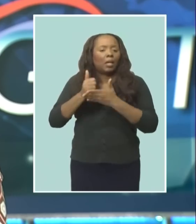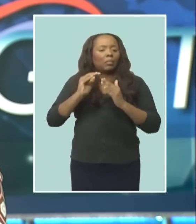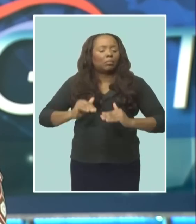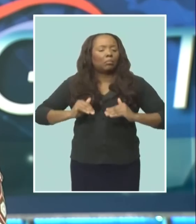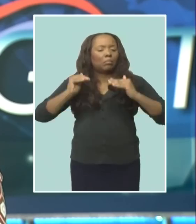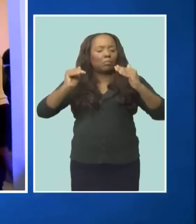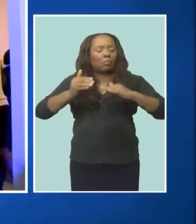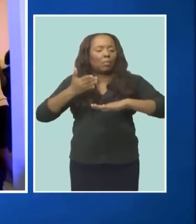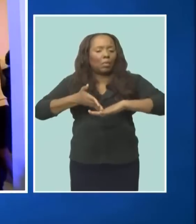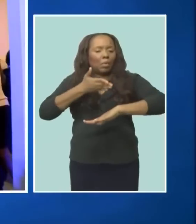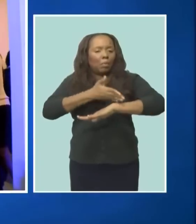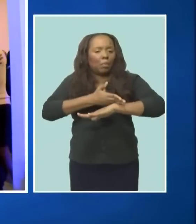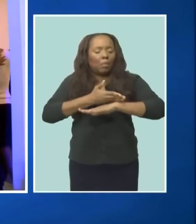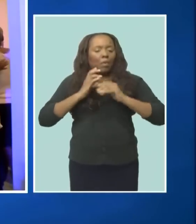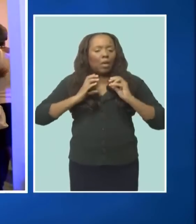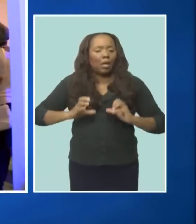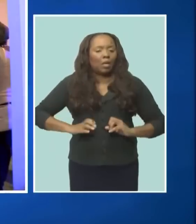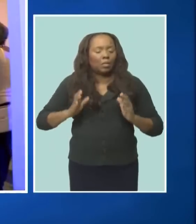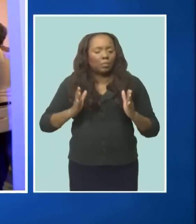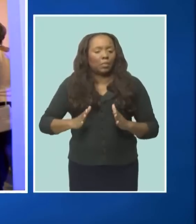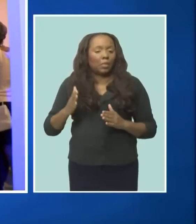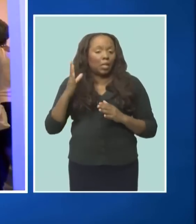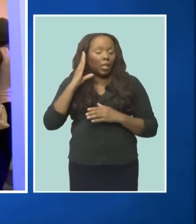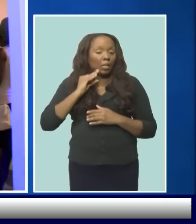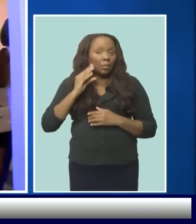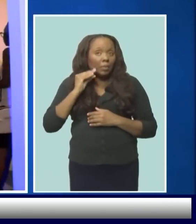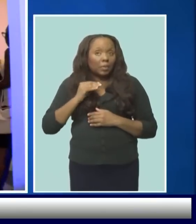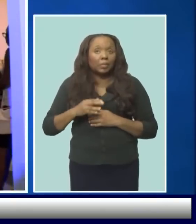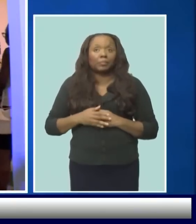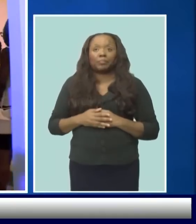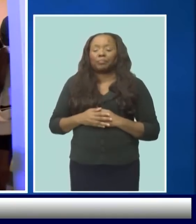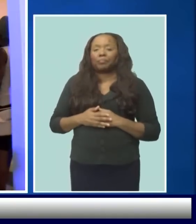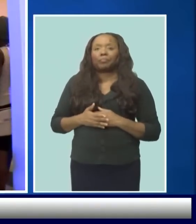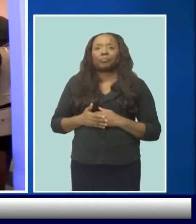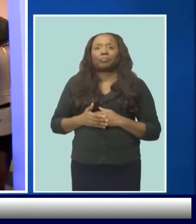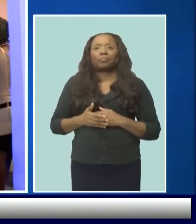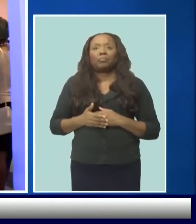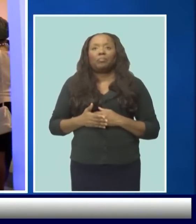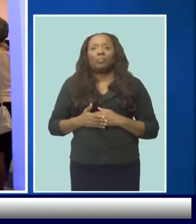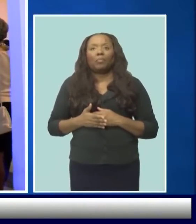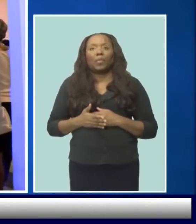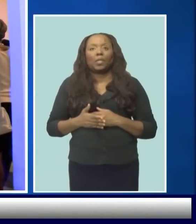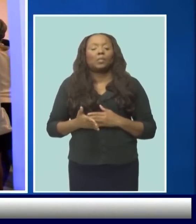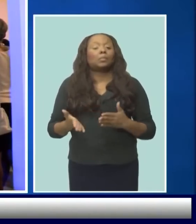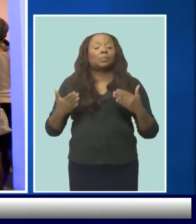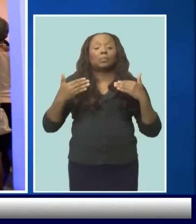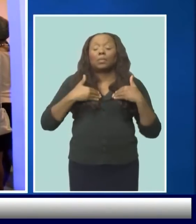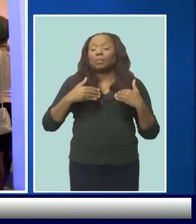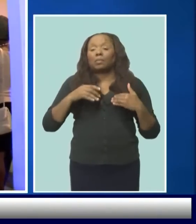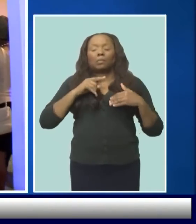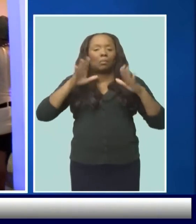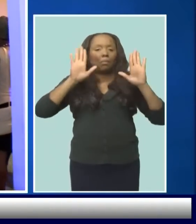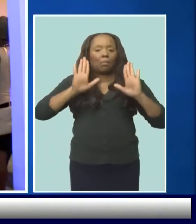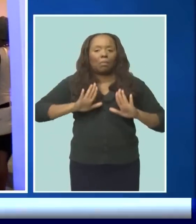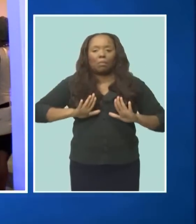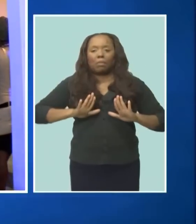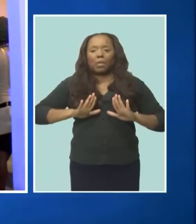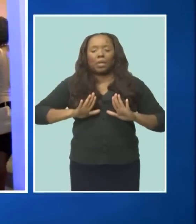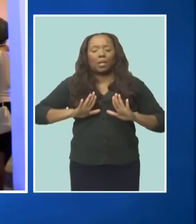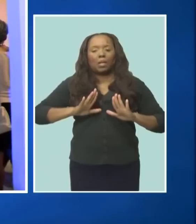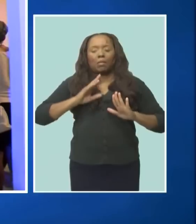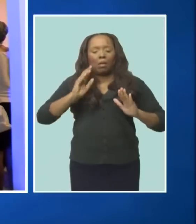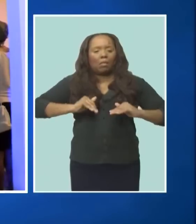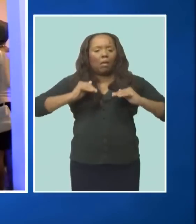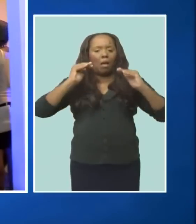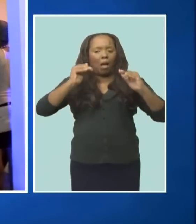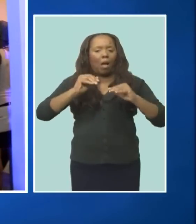service. We have trained technicians, we have a state-of-the-art workshop, and we have everything in place. So there's